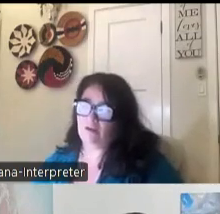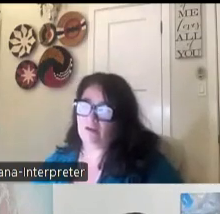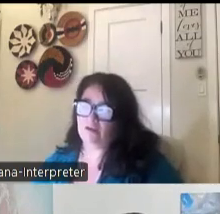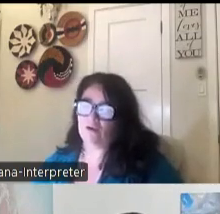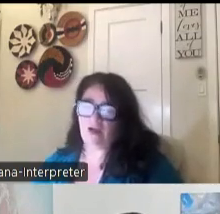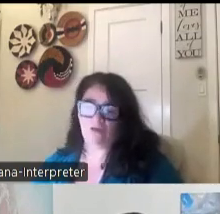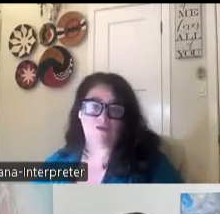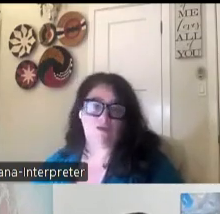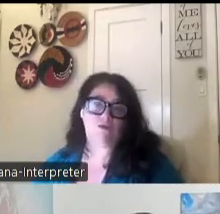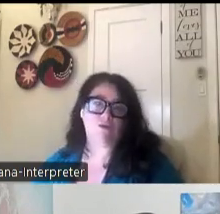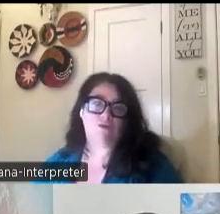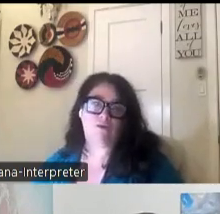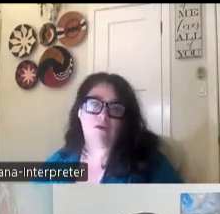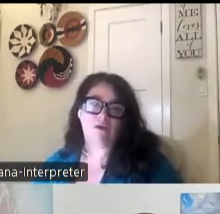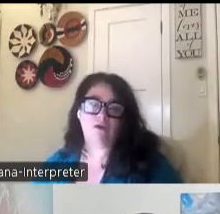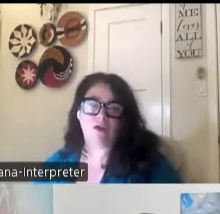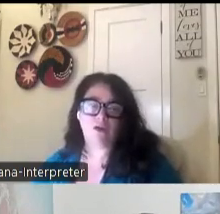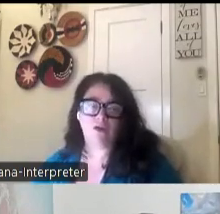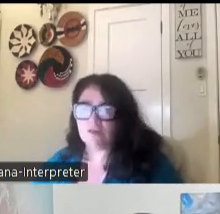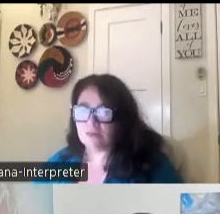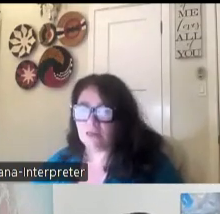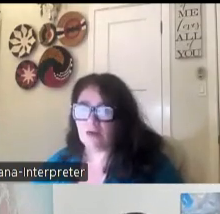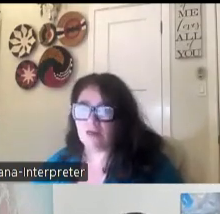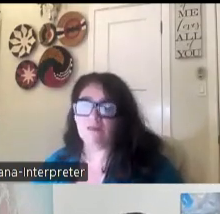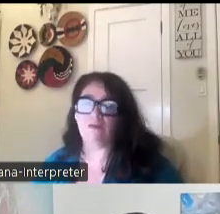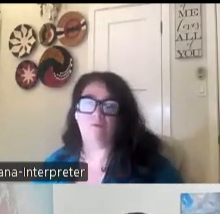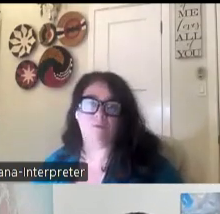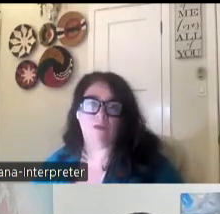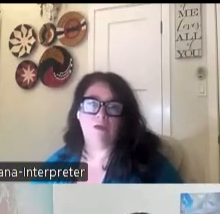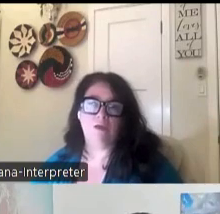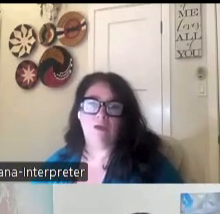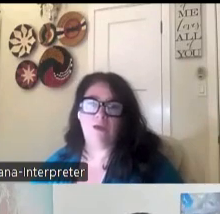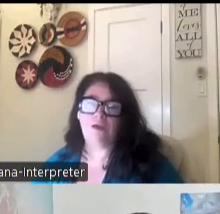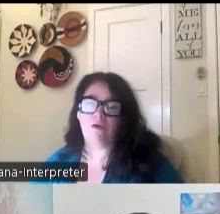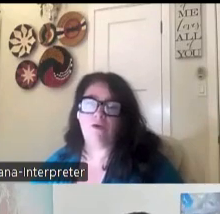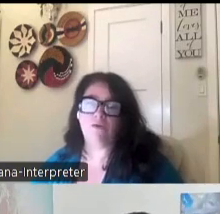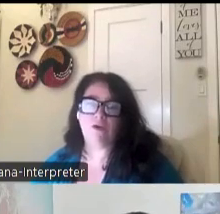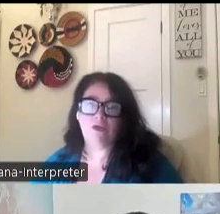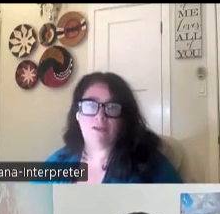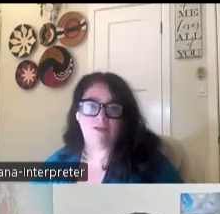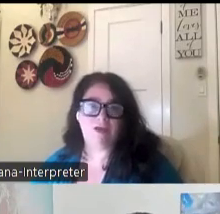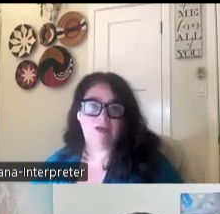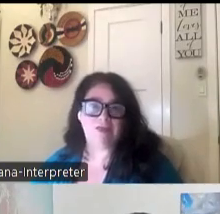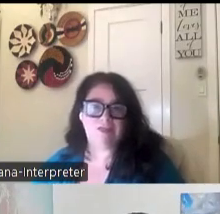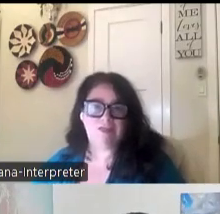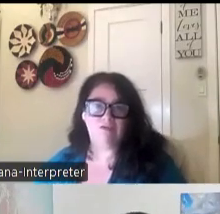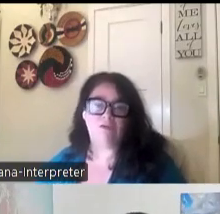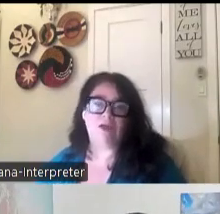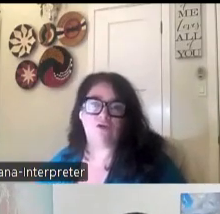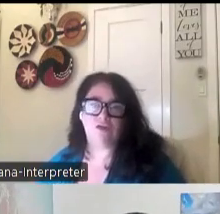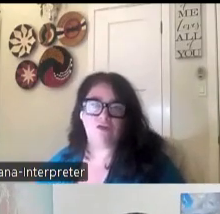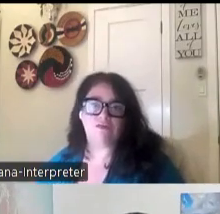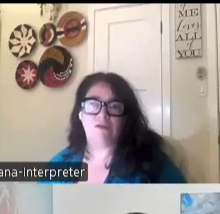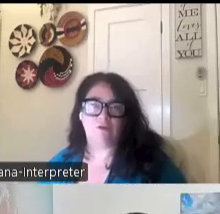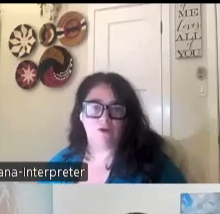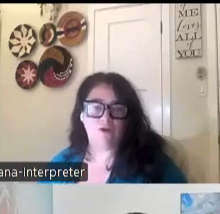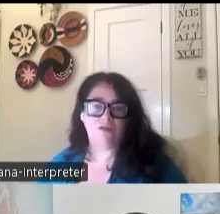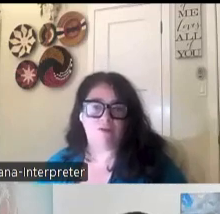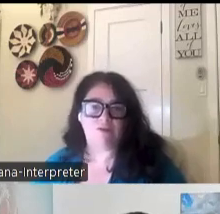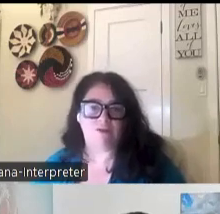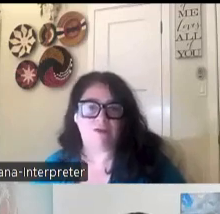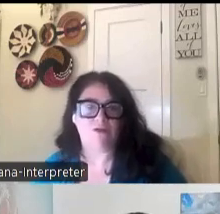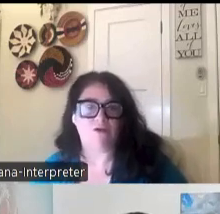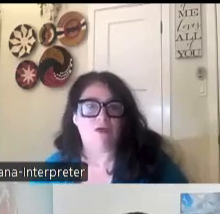this, and this is not intended to be a data intensive slide. So I mostly just want folks to squint a little bit at these